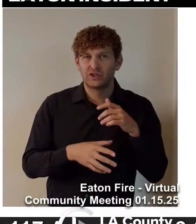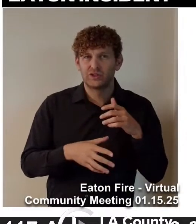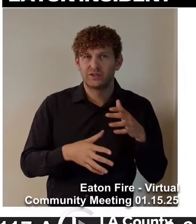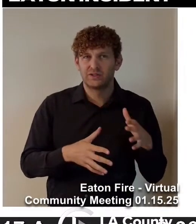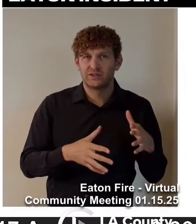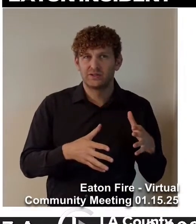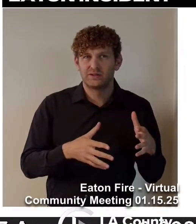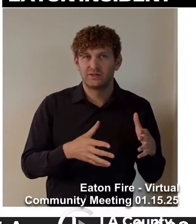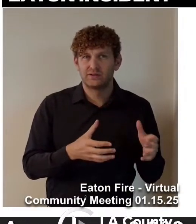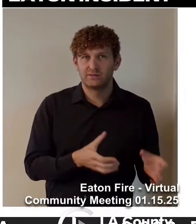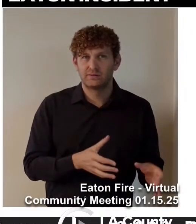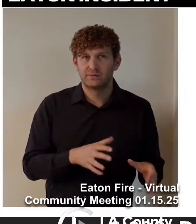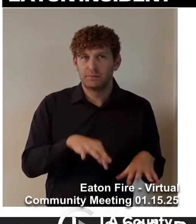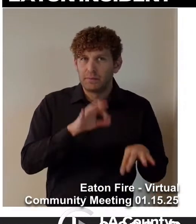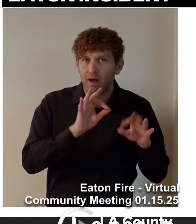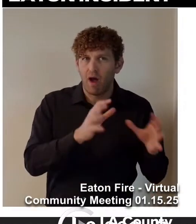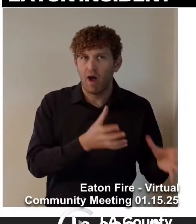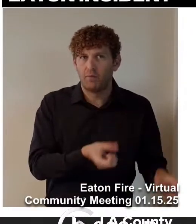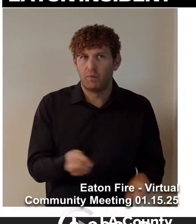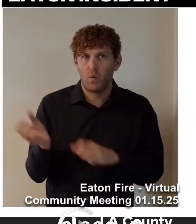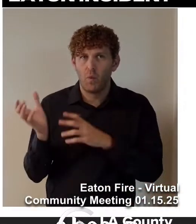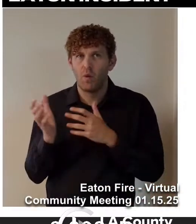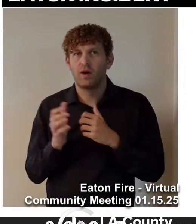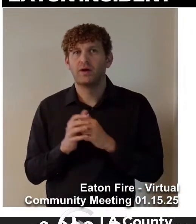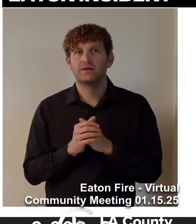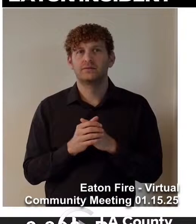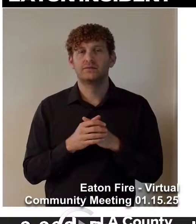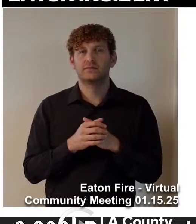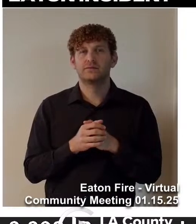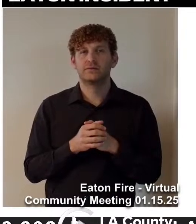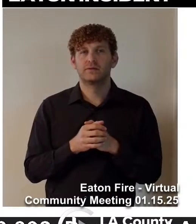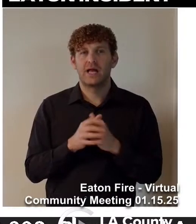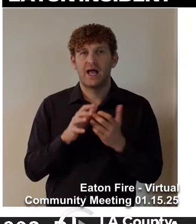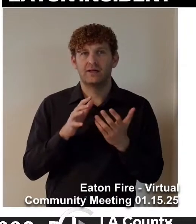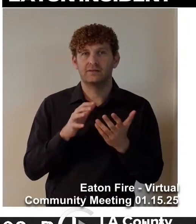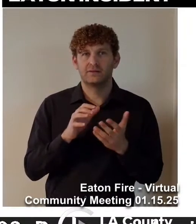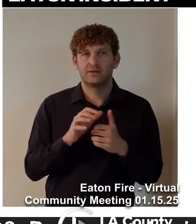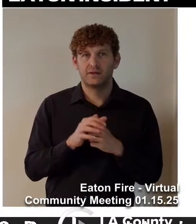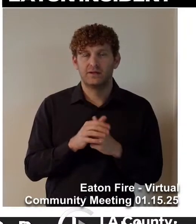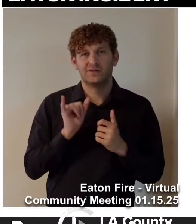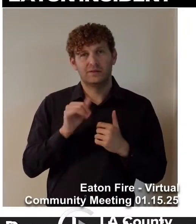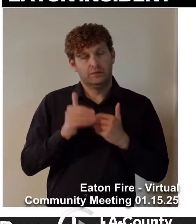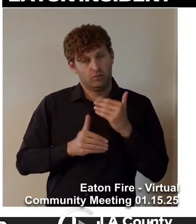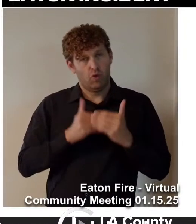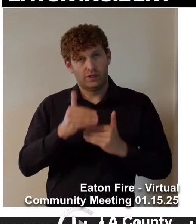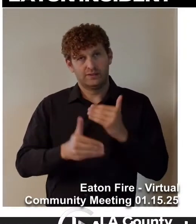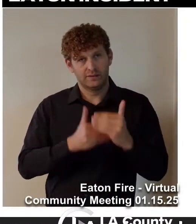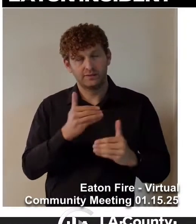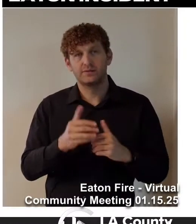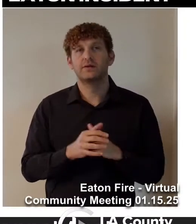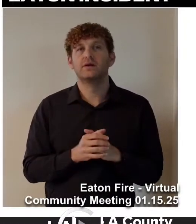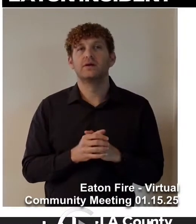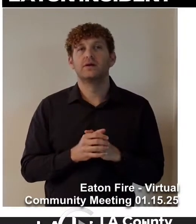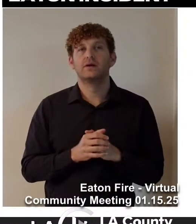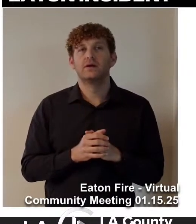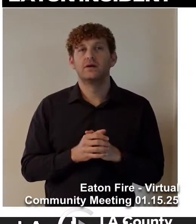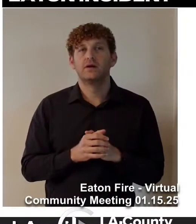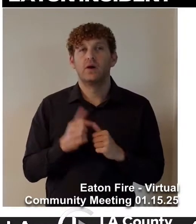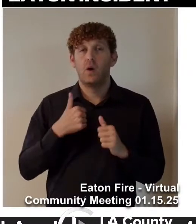mentioned, the debris removal is a multi-step process. And as I mentioned, I urge you not